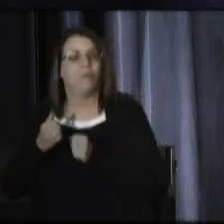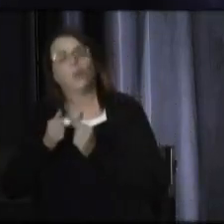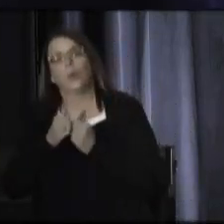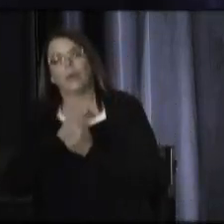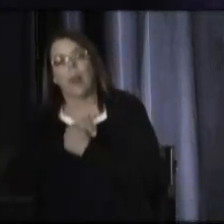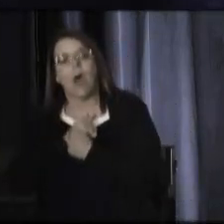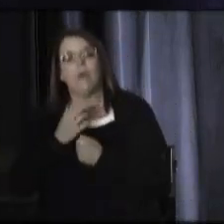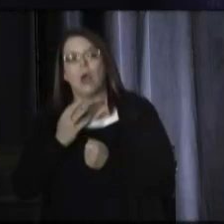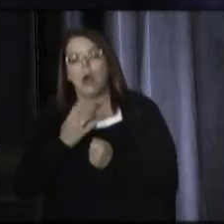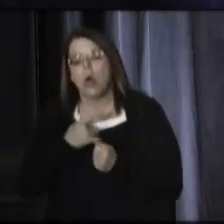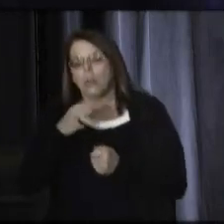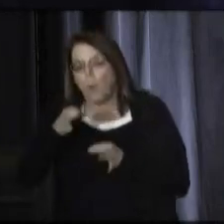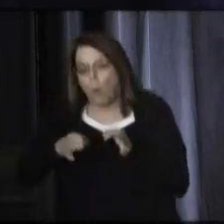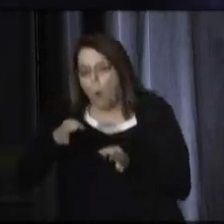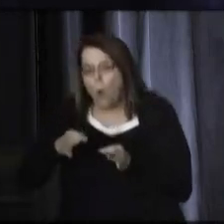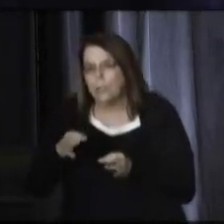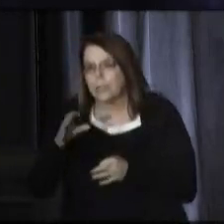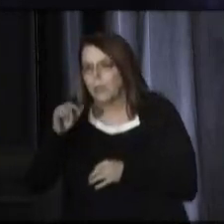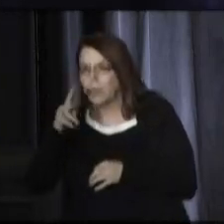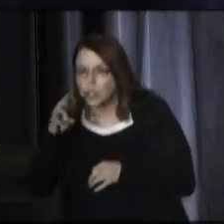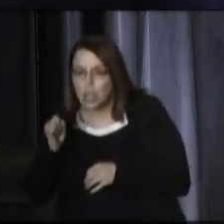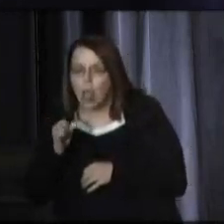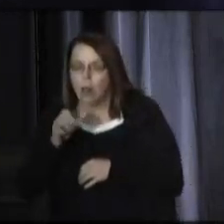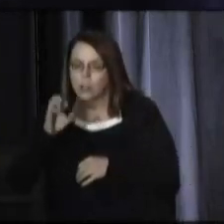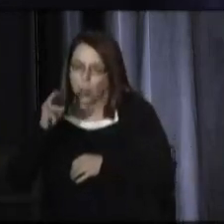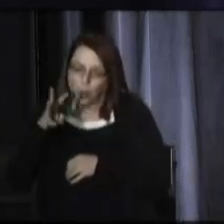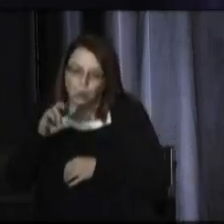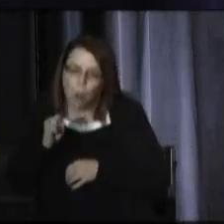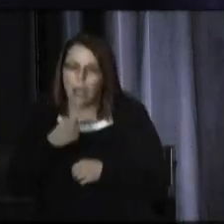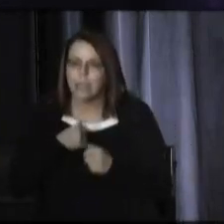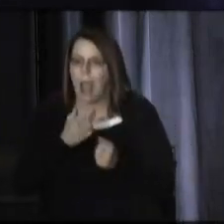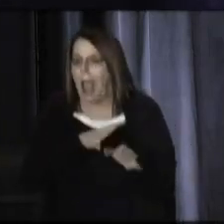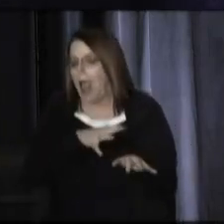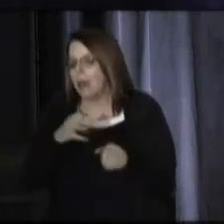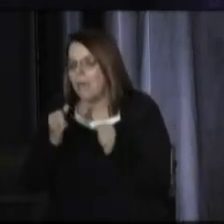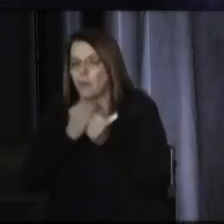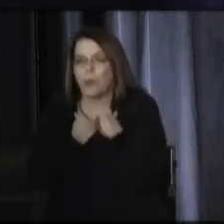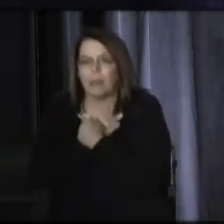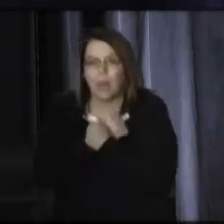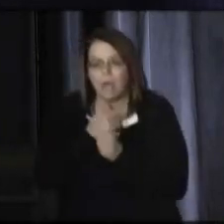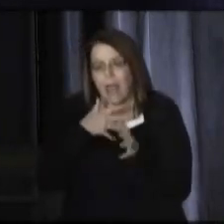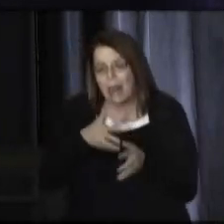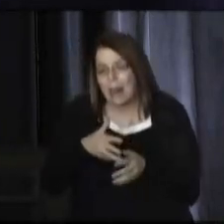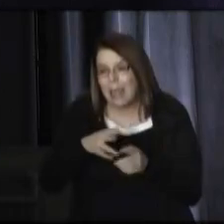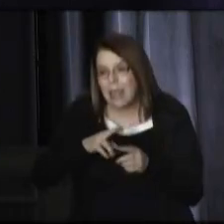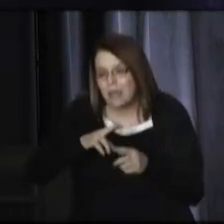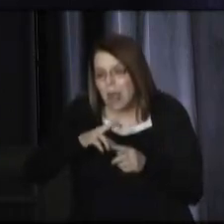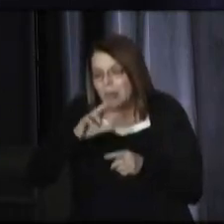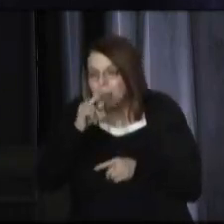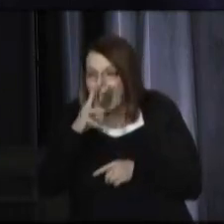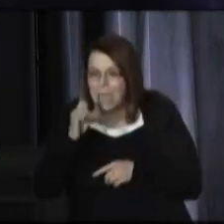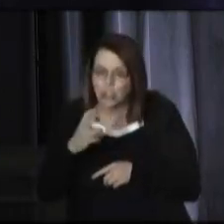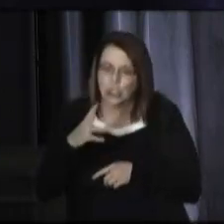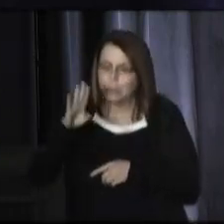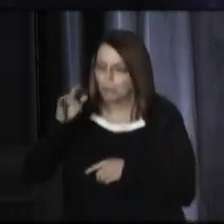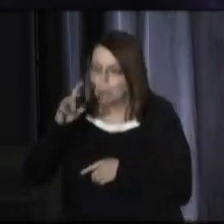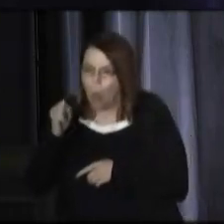was already late in pay. Almost all my stuff was in a storage unit back here in